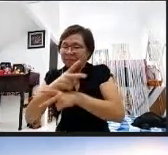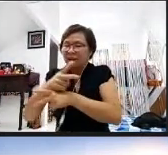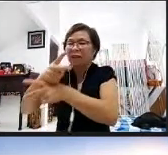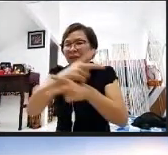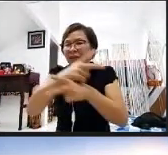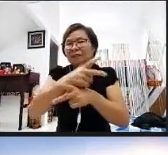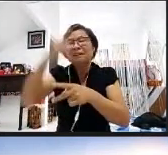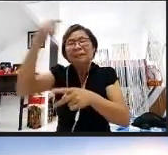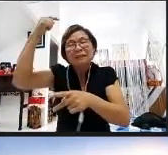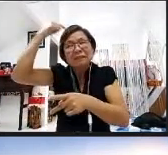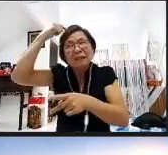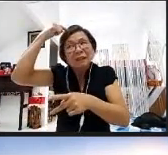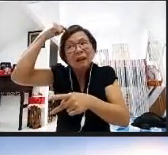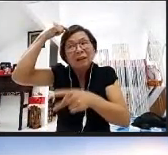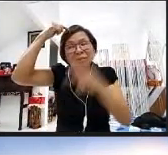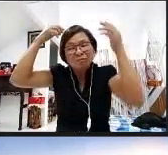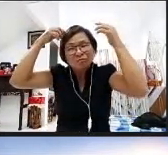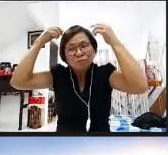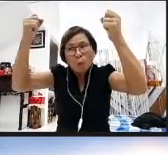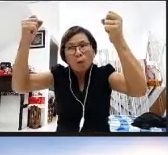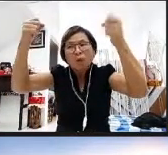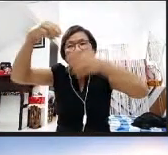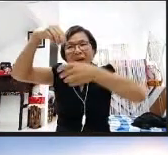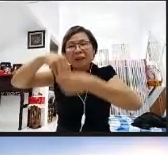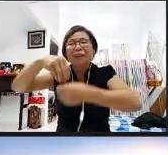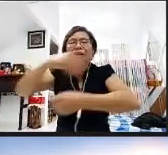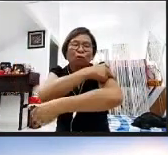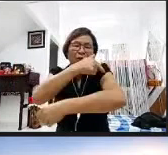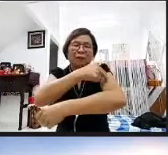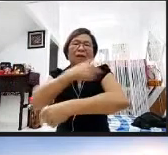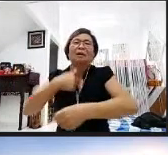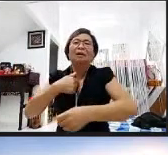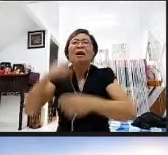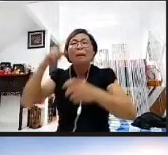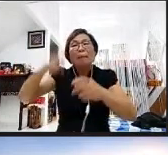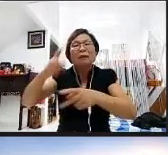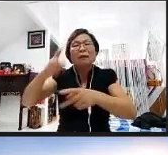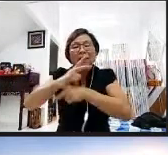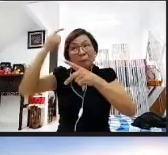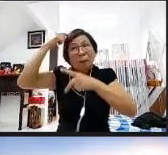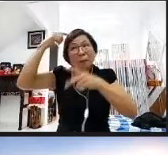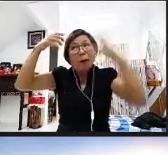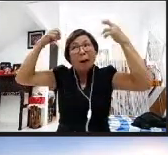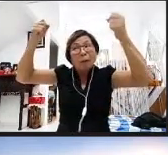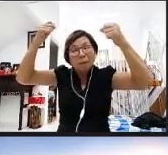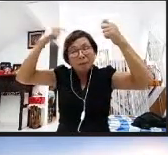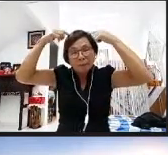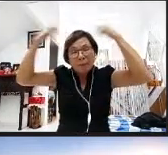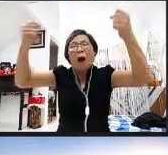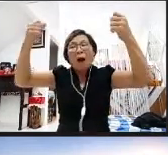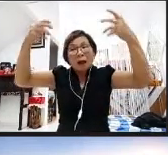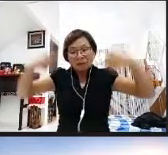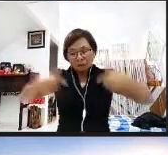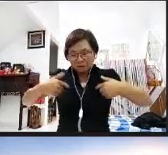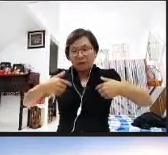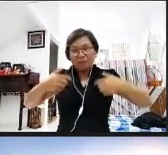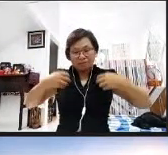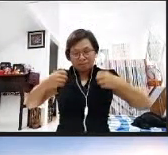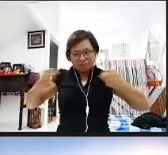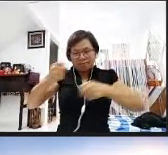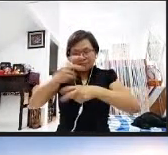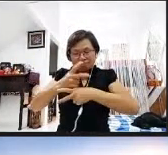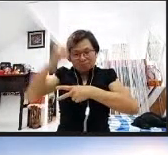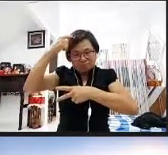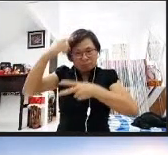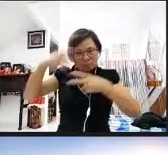hospital. So we have to take good care of our mental health. That only we can take good care of the mental health of our patients and clients.